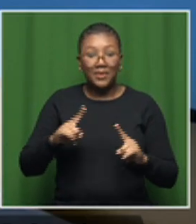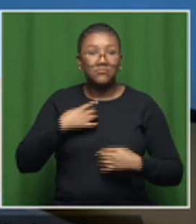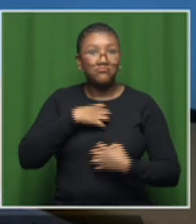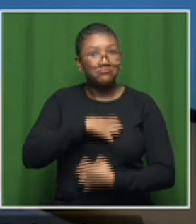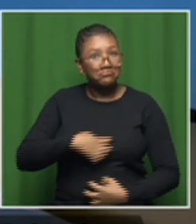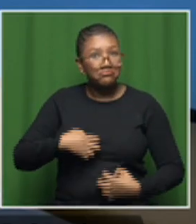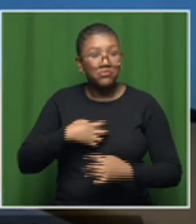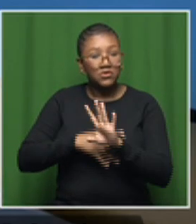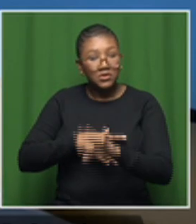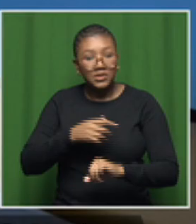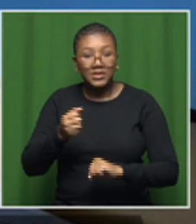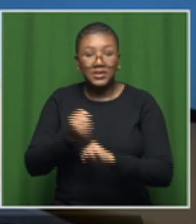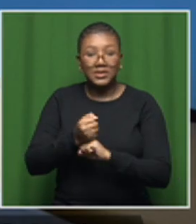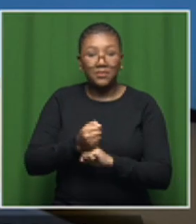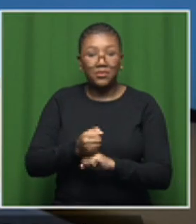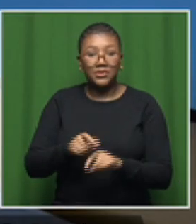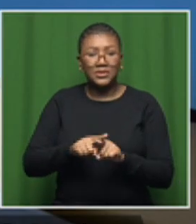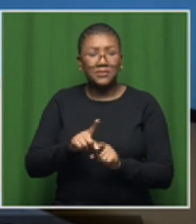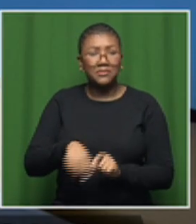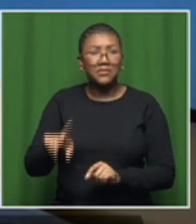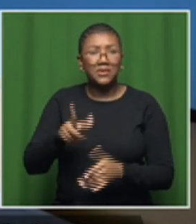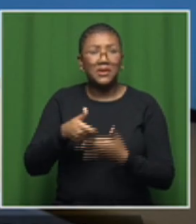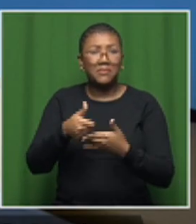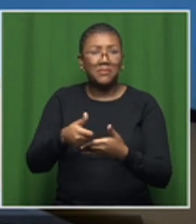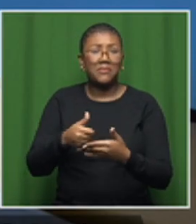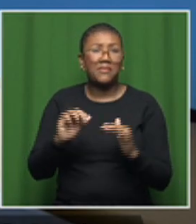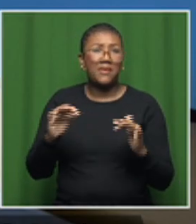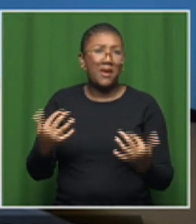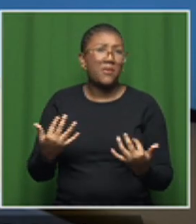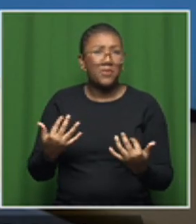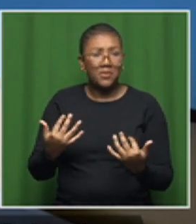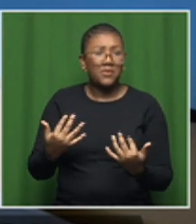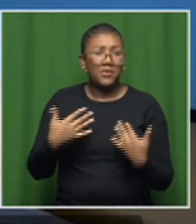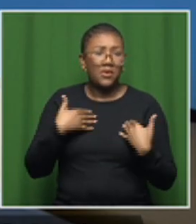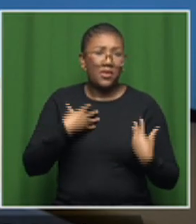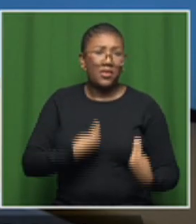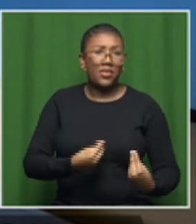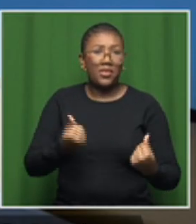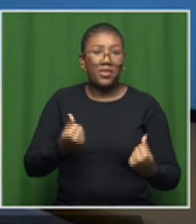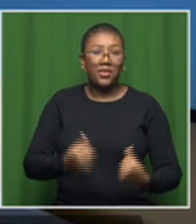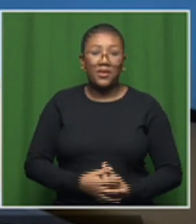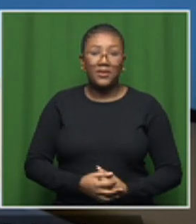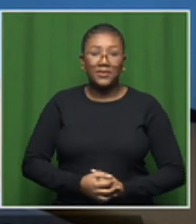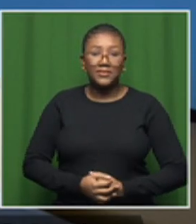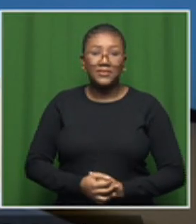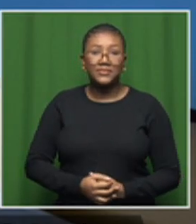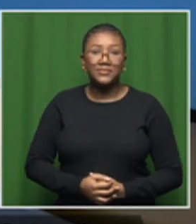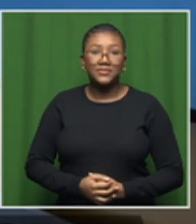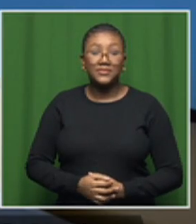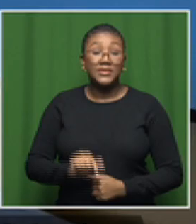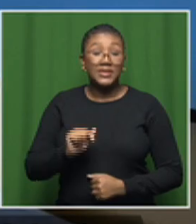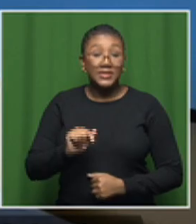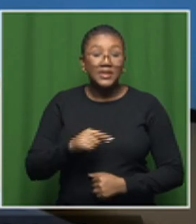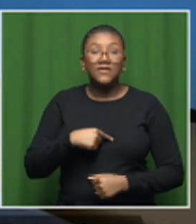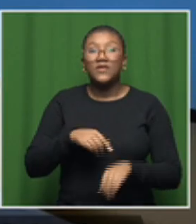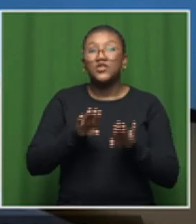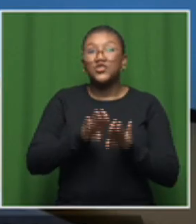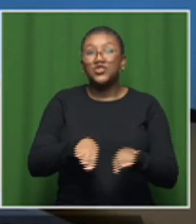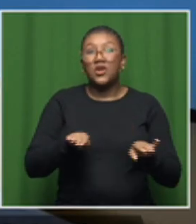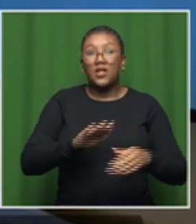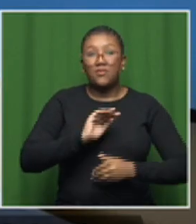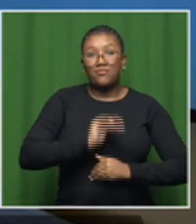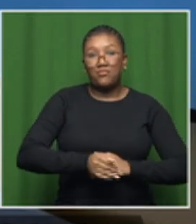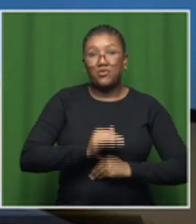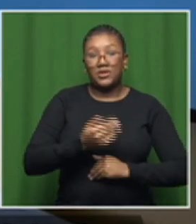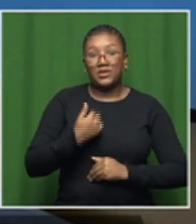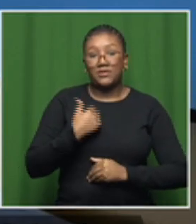pause and space in between. How's it helping us to heal? I started my work in child protection, and so I was